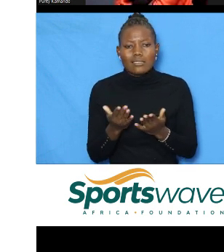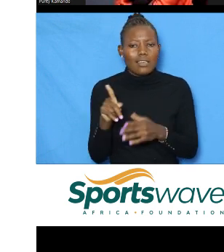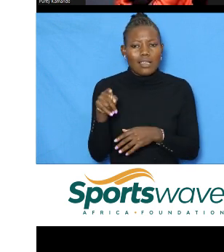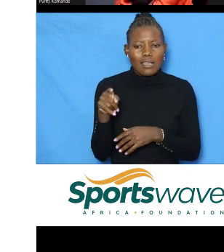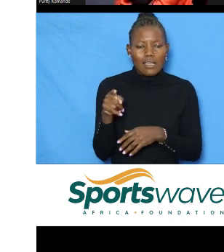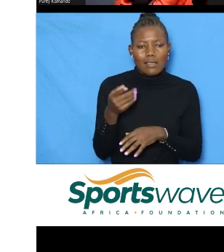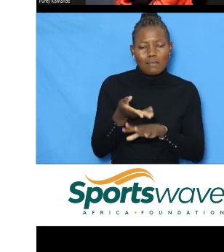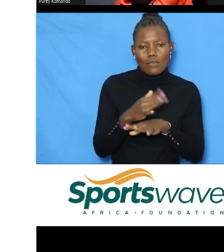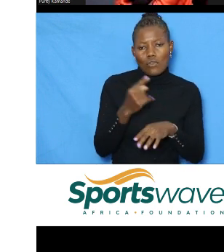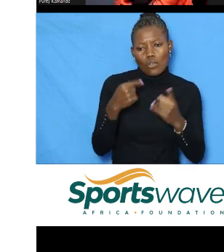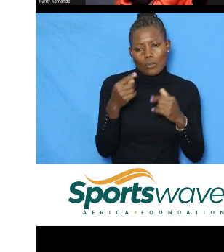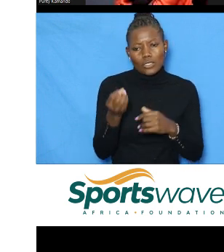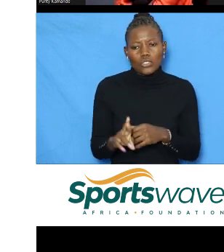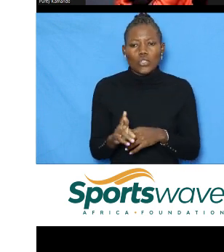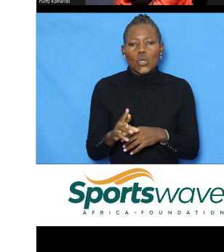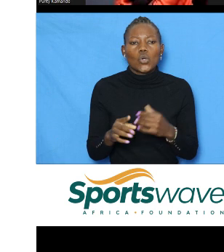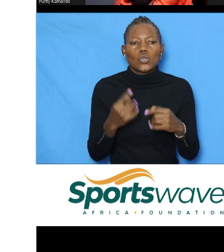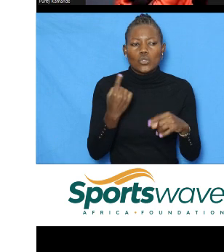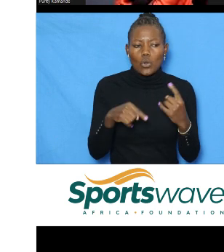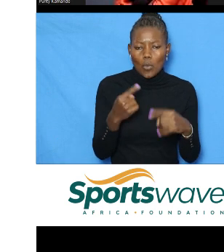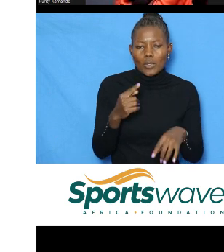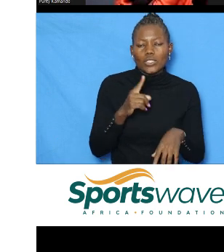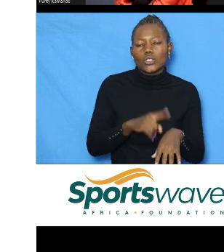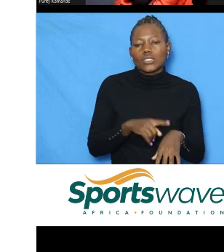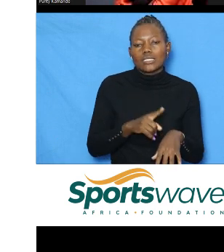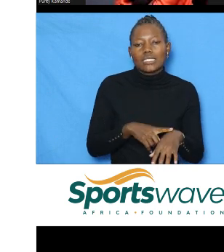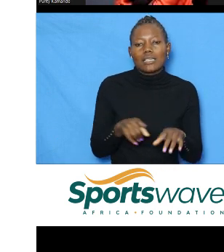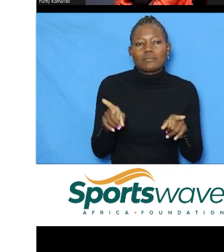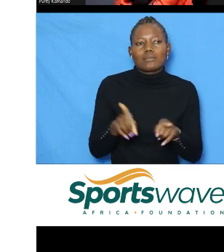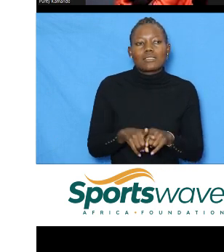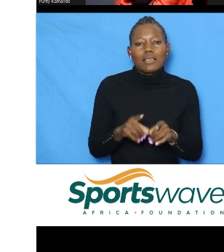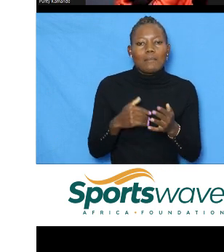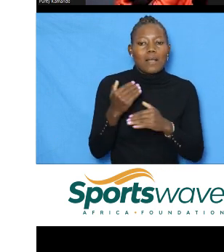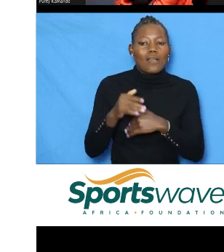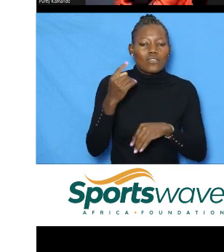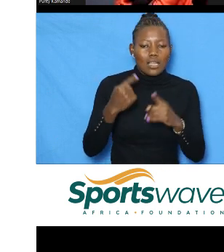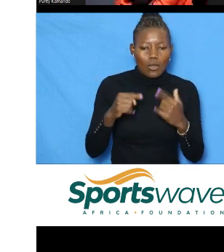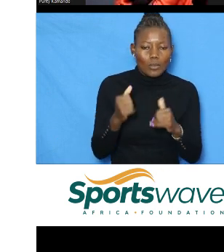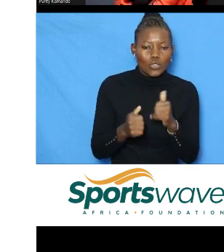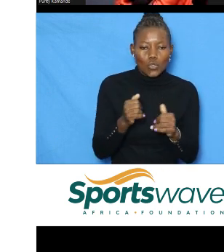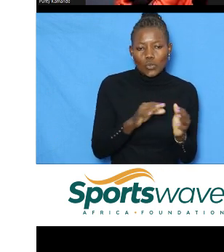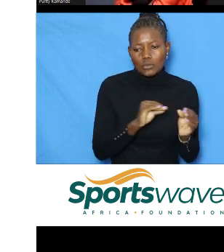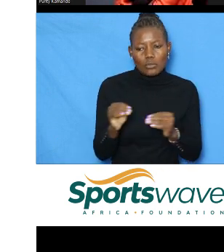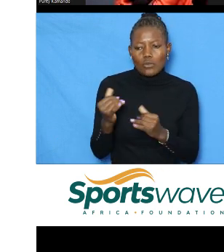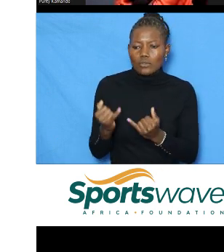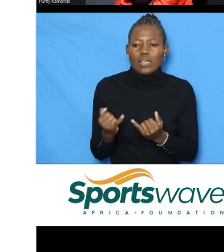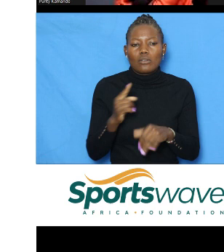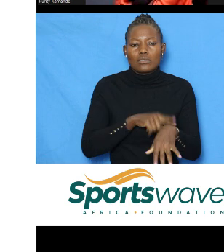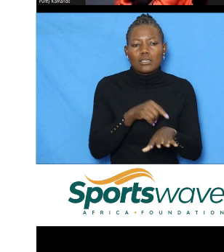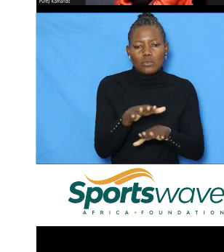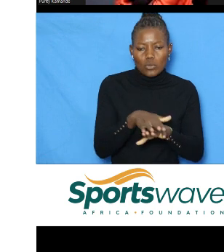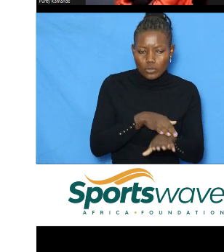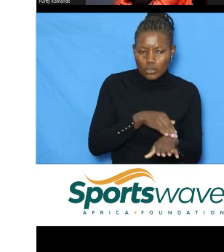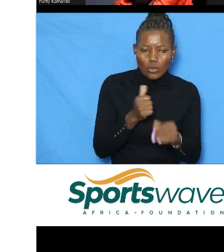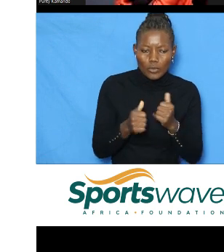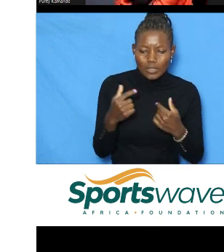period, it being during the on-season or the competition period, and post-season, which now goes to when we are slowing down, which allows